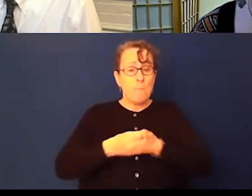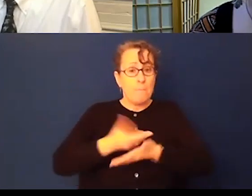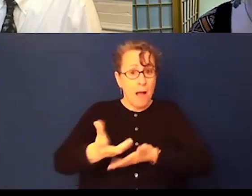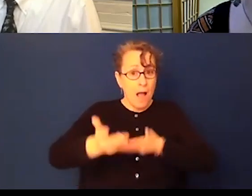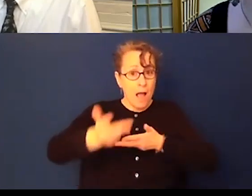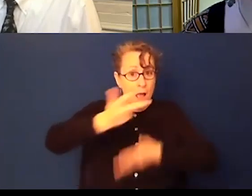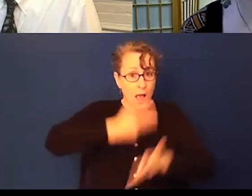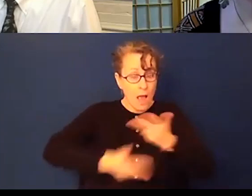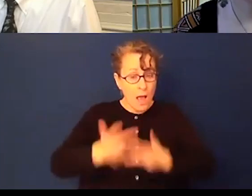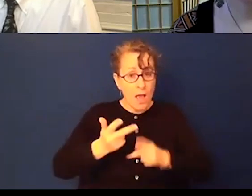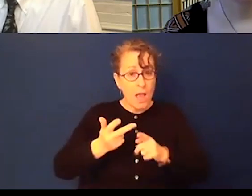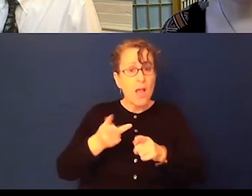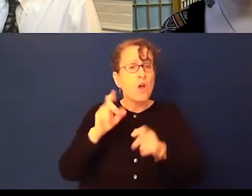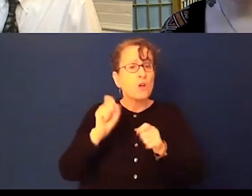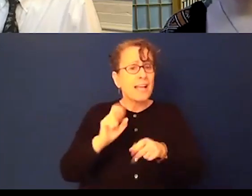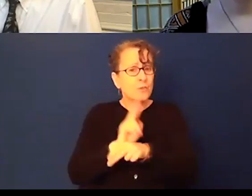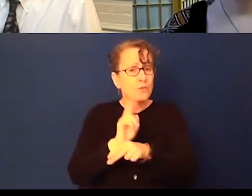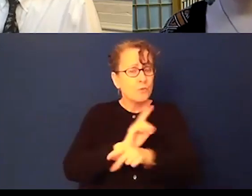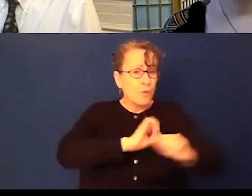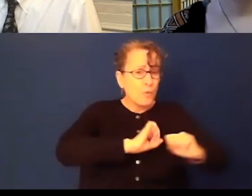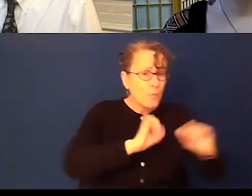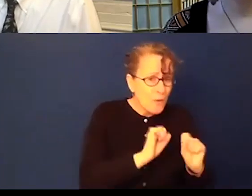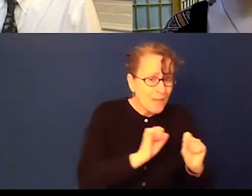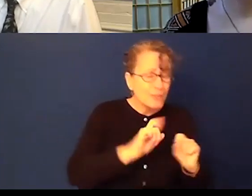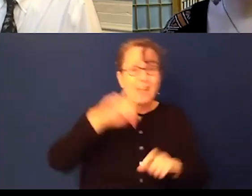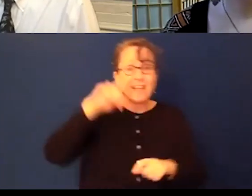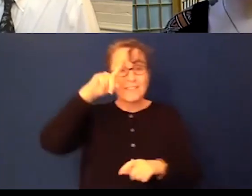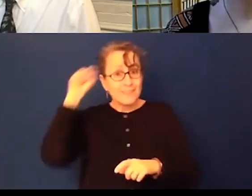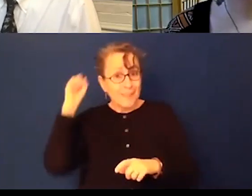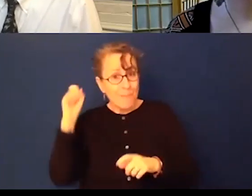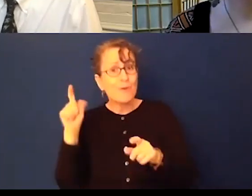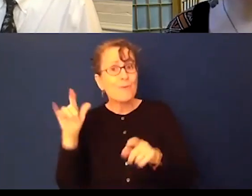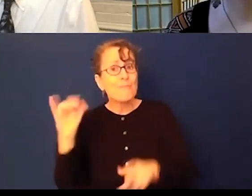more select board comments. Are there more select board comments?